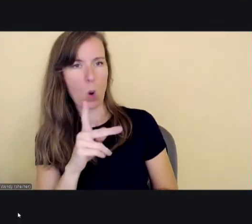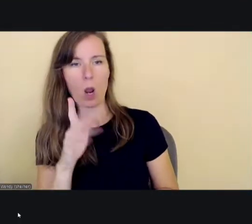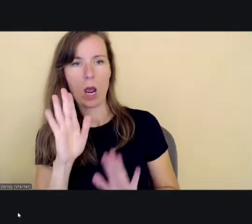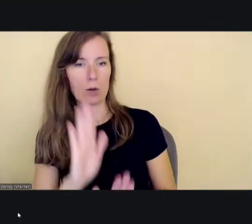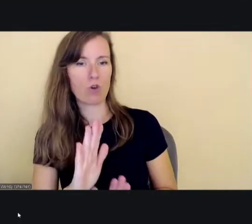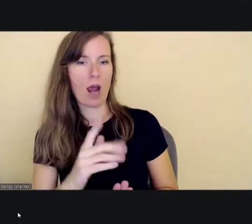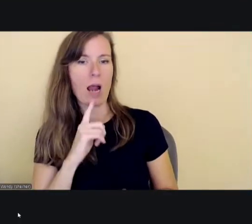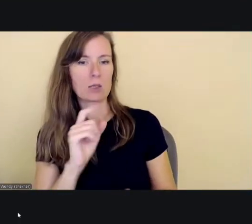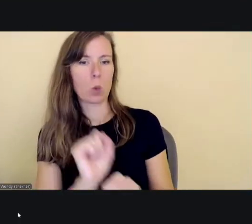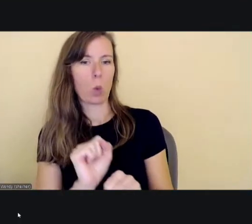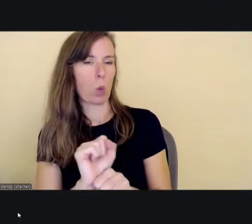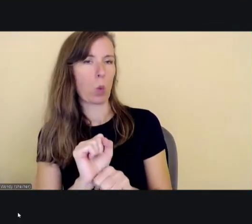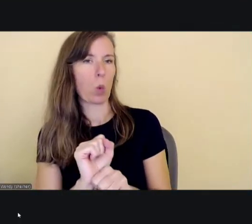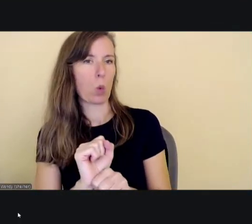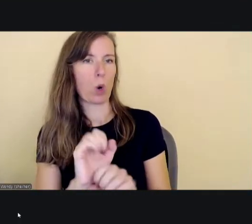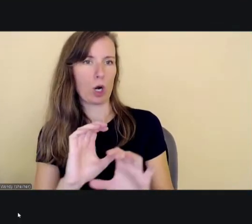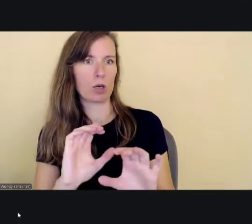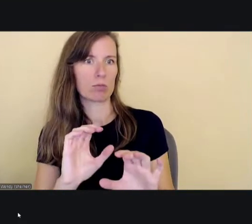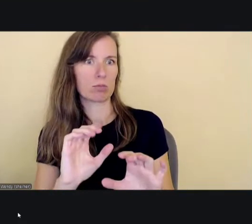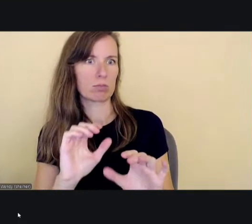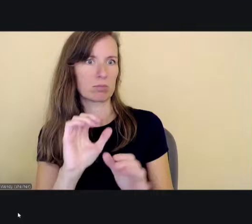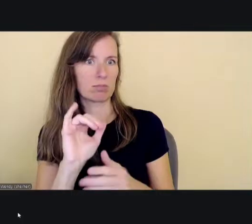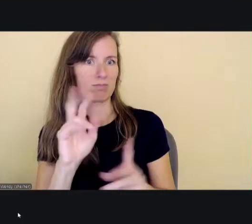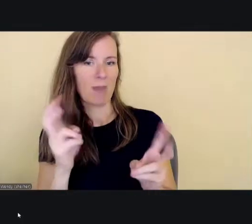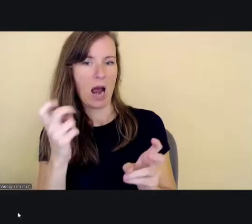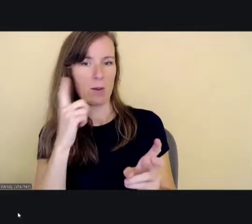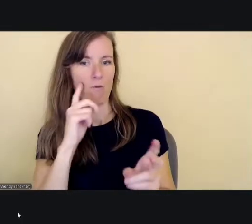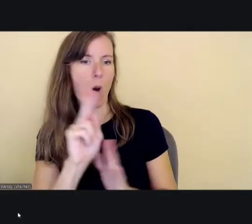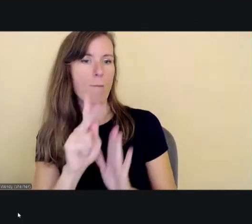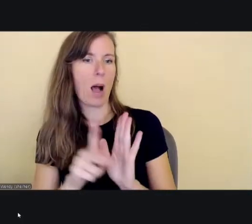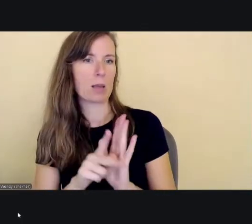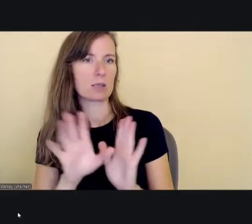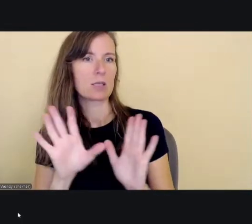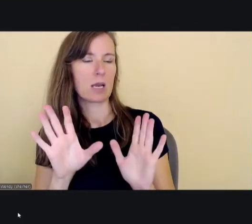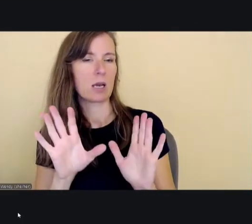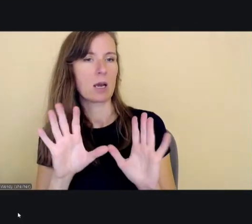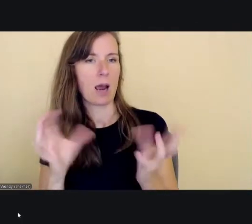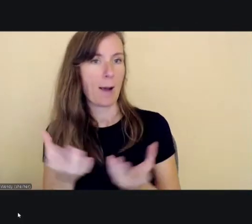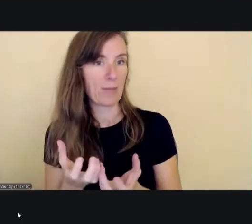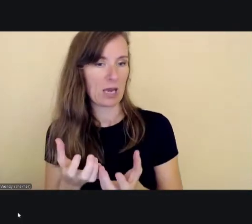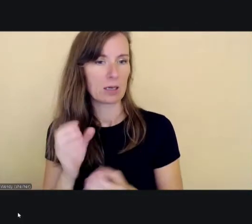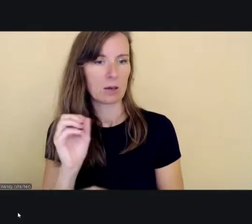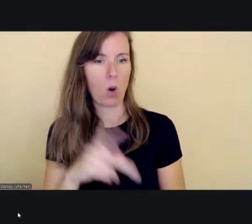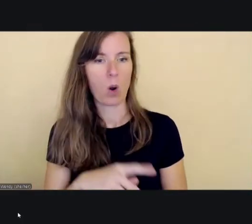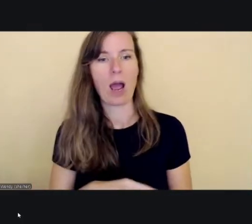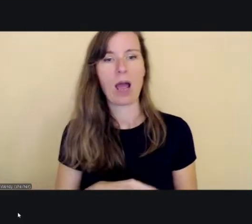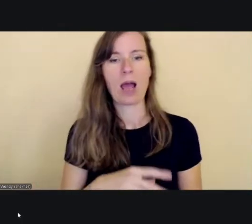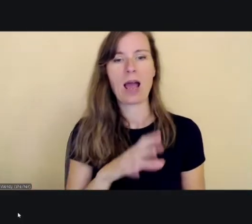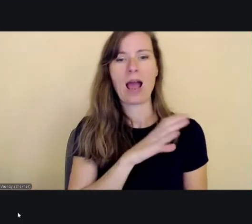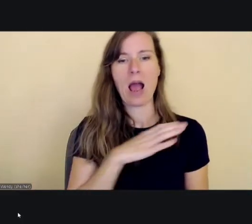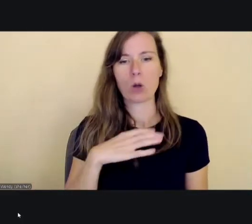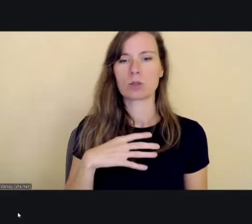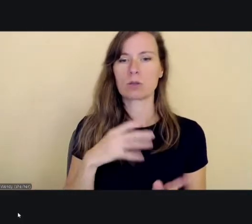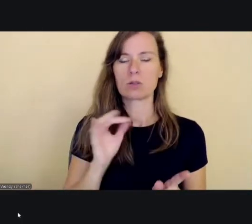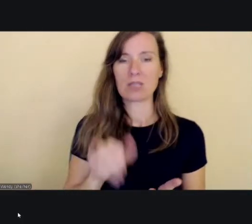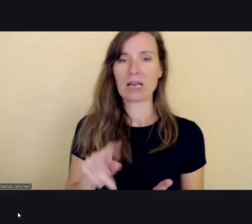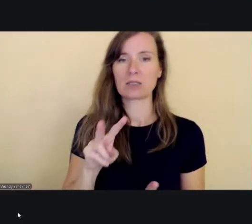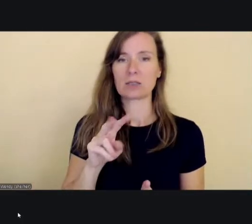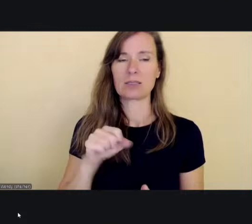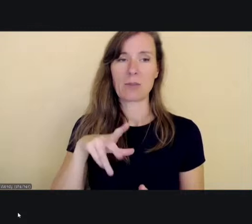Council, those are where the September 25 minutes stand. Are there any